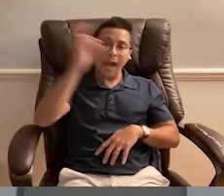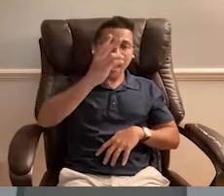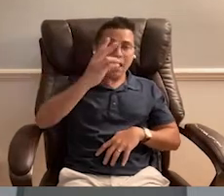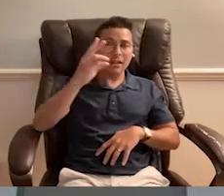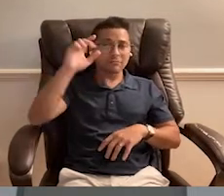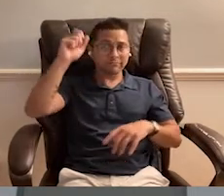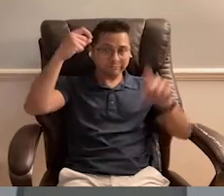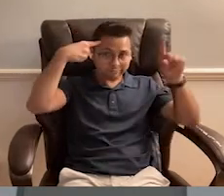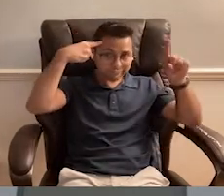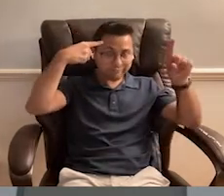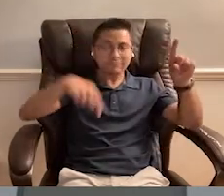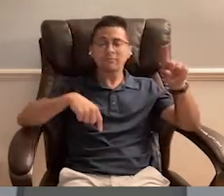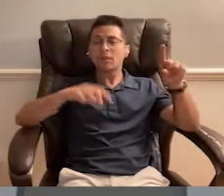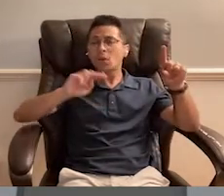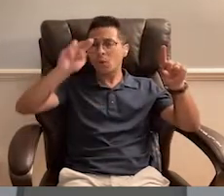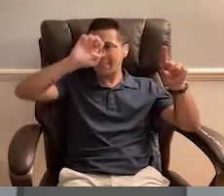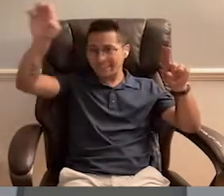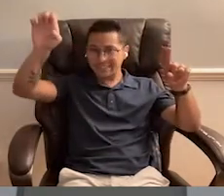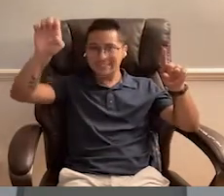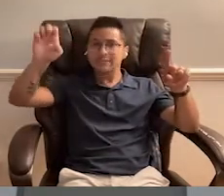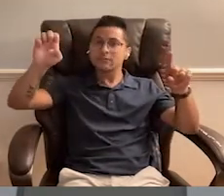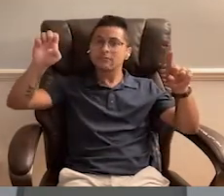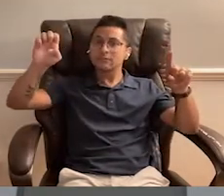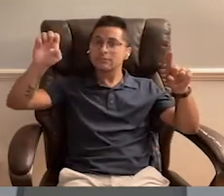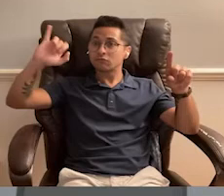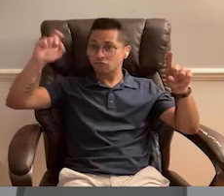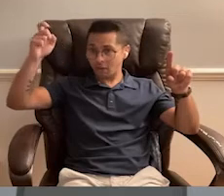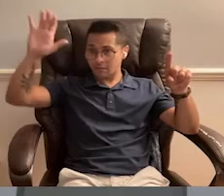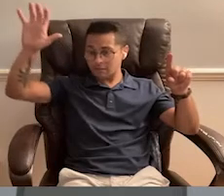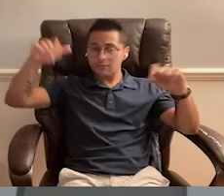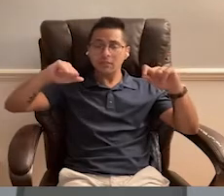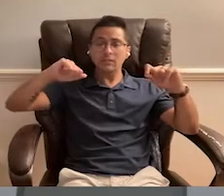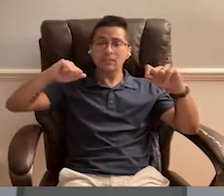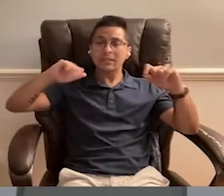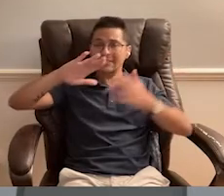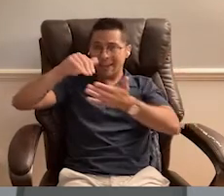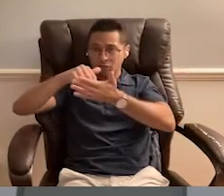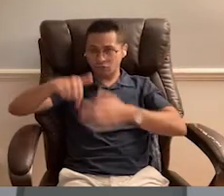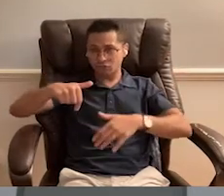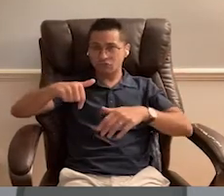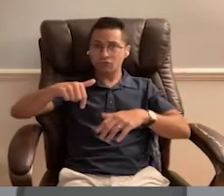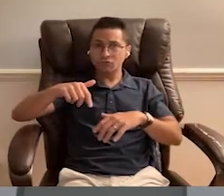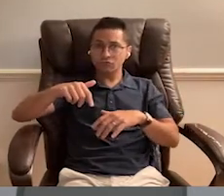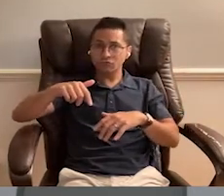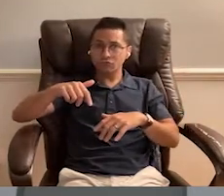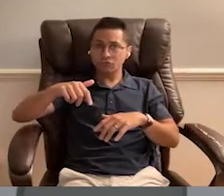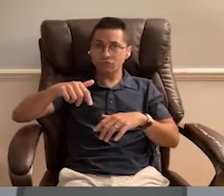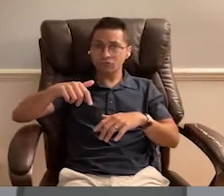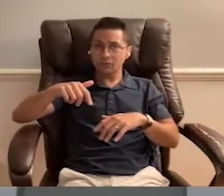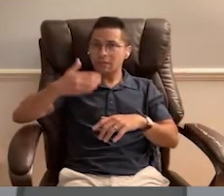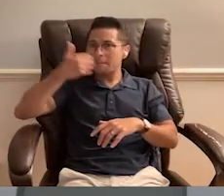six regions. The Northwest, which is headquartered out of Tallahassee, the Northeast, which is headquartered out of